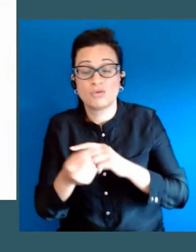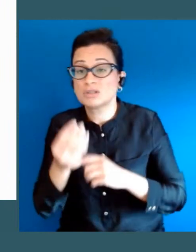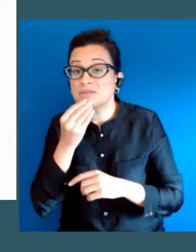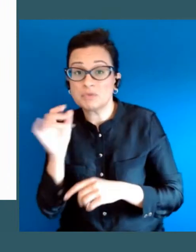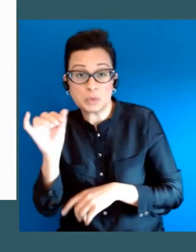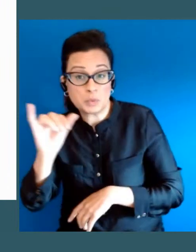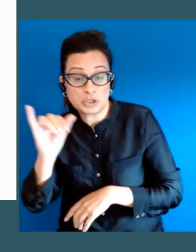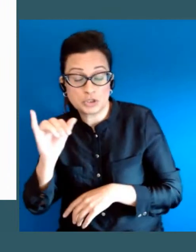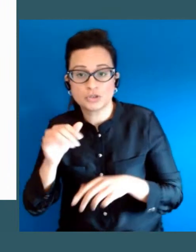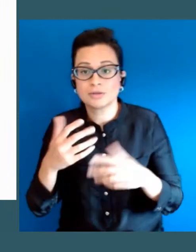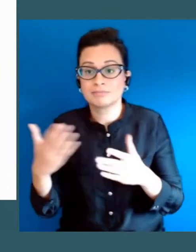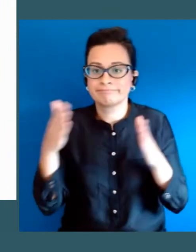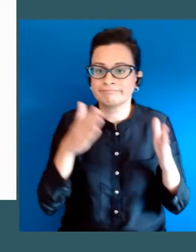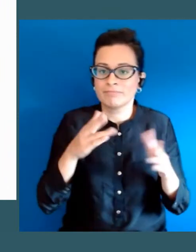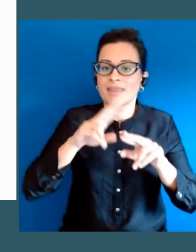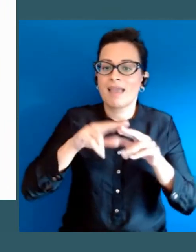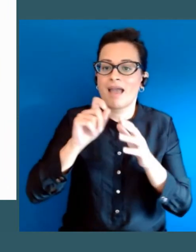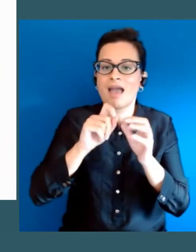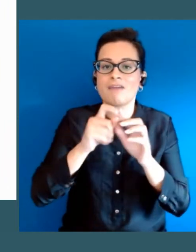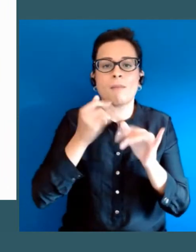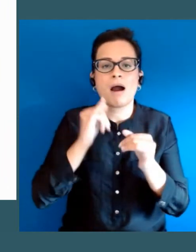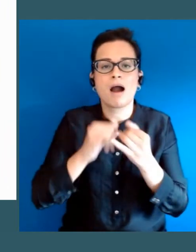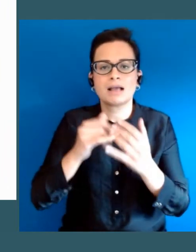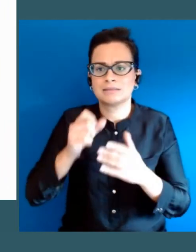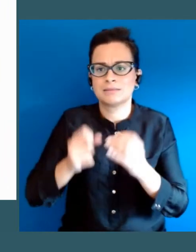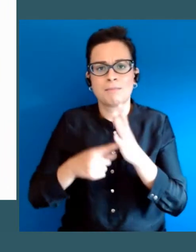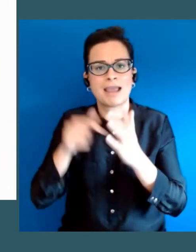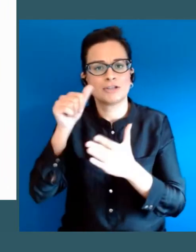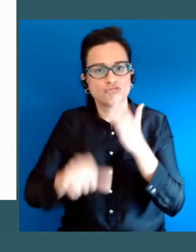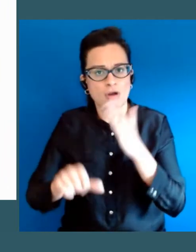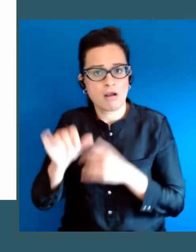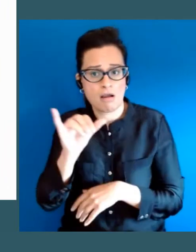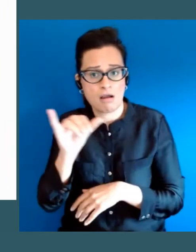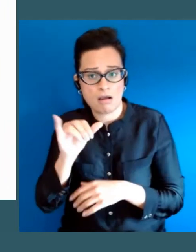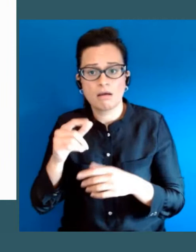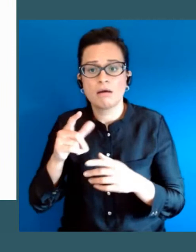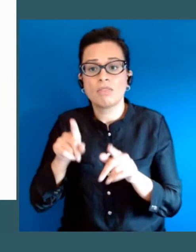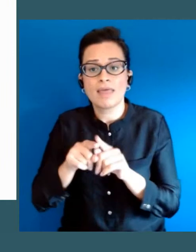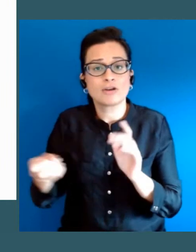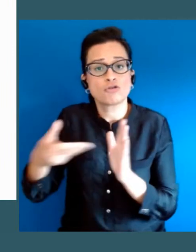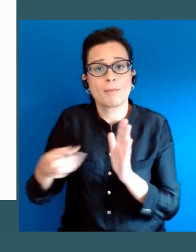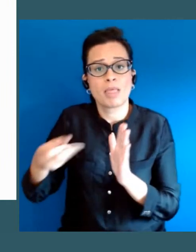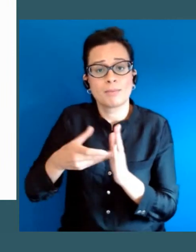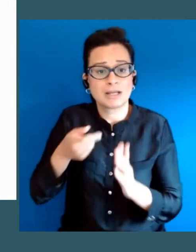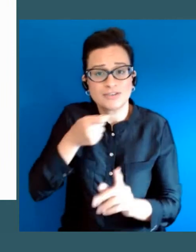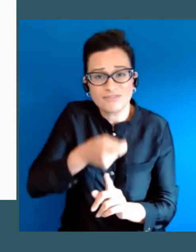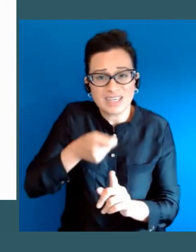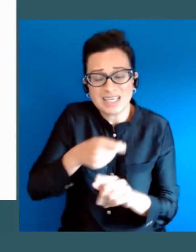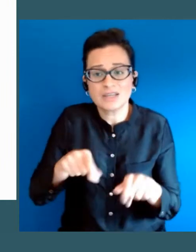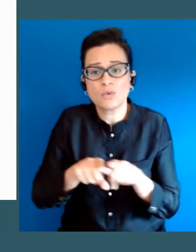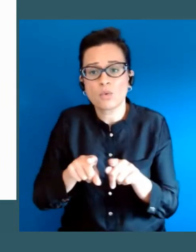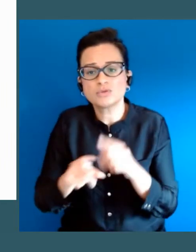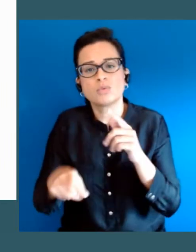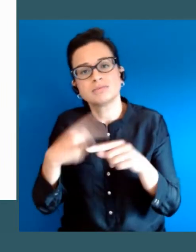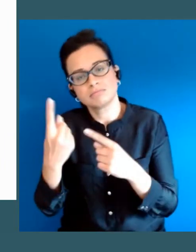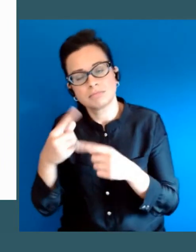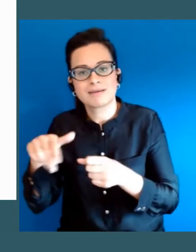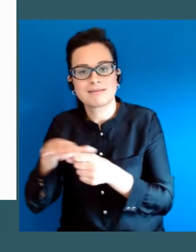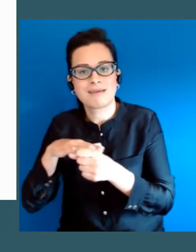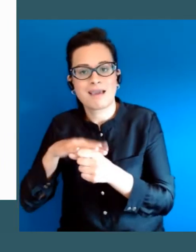going to look at the main triggers as well as complementary feeding. And then I have a case study to touch on towards the end.